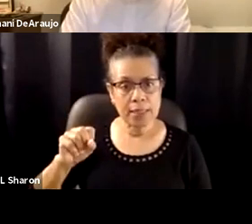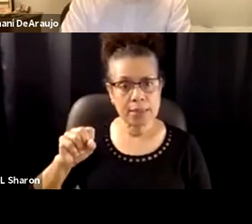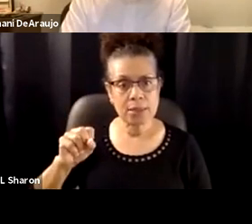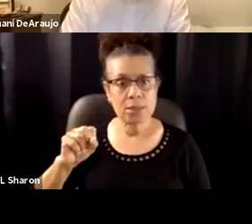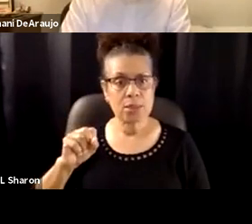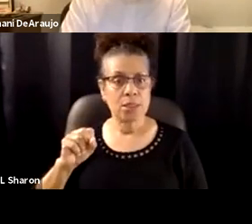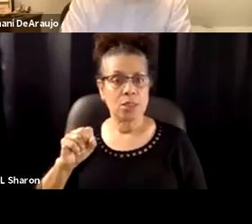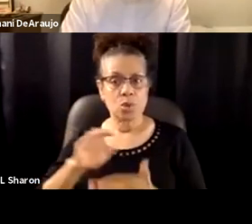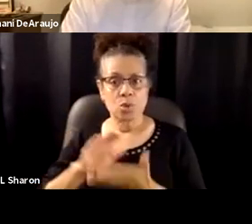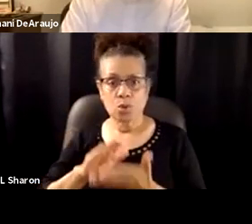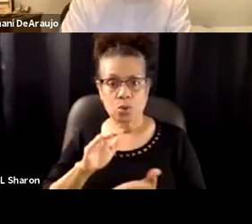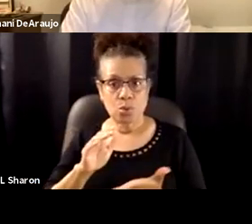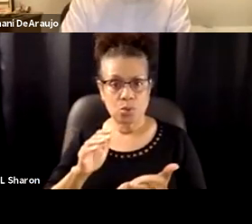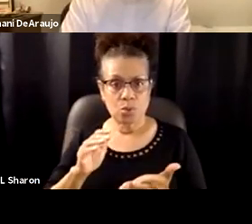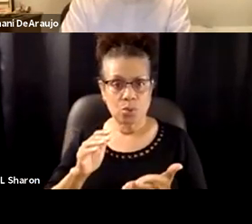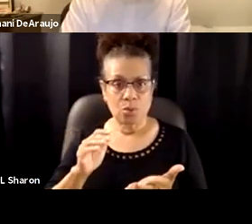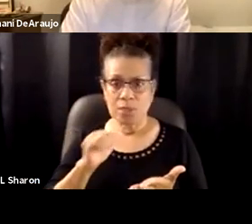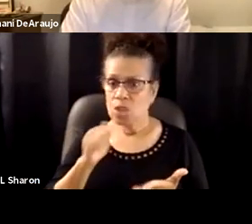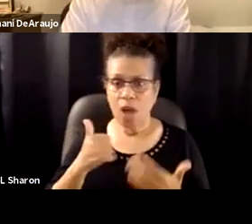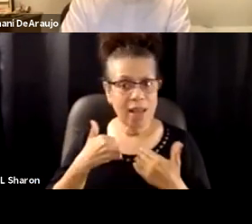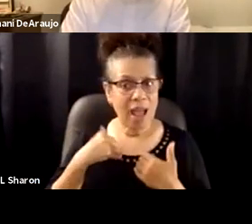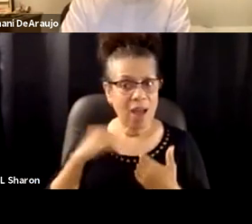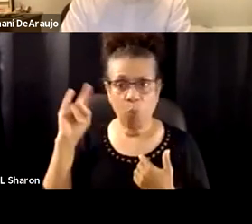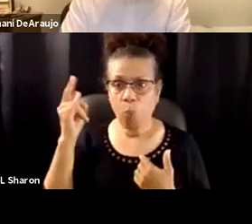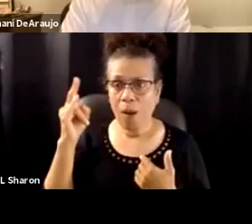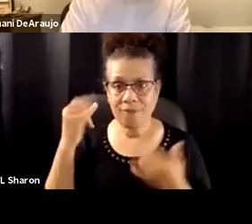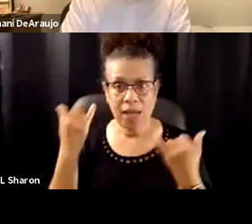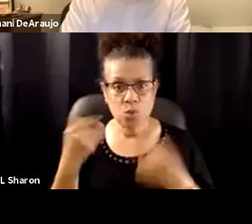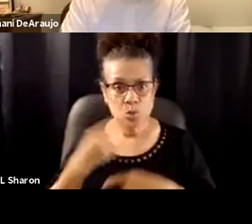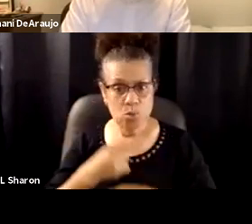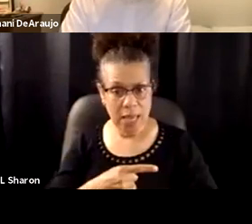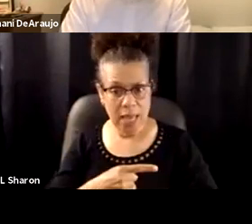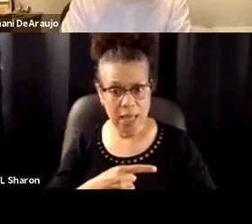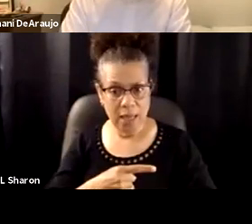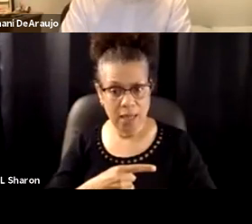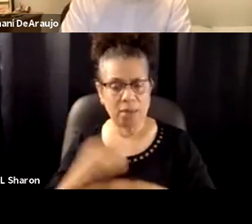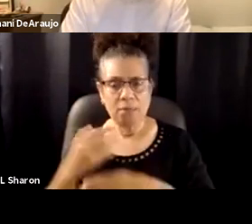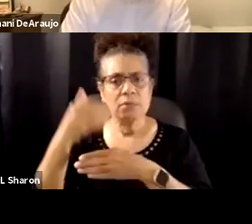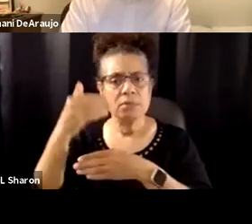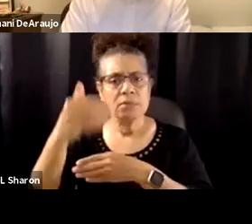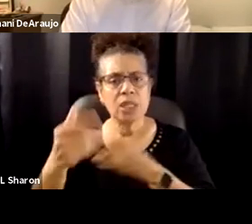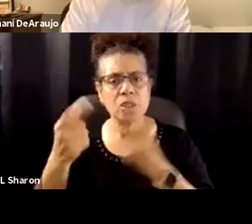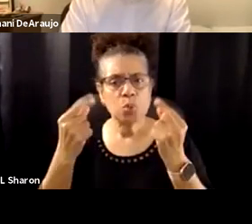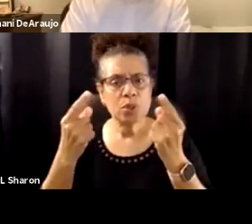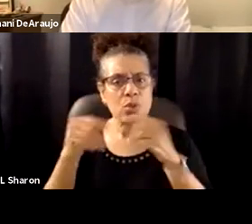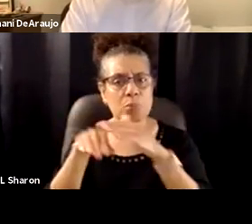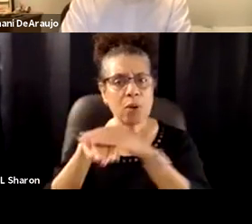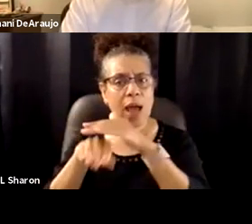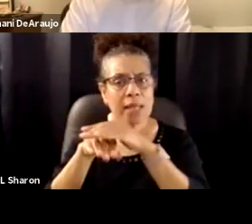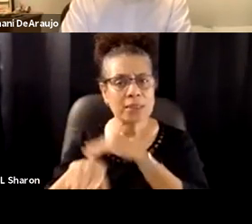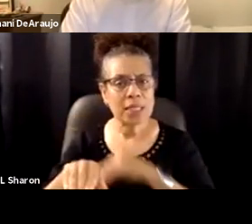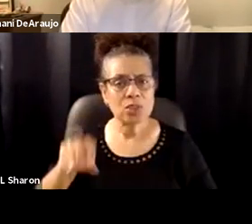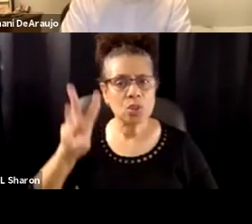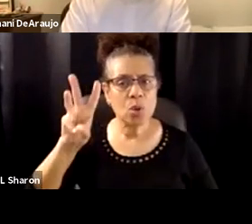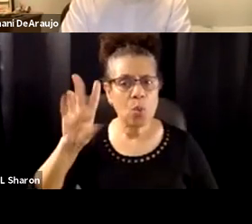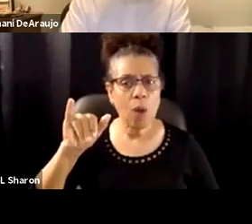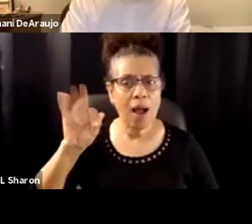have access to wi-fi all day today and uh is there going to be any next steps about the access of wi-fi city schools it doesn't